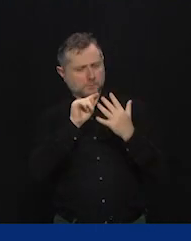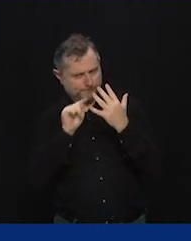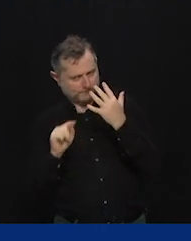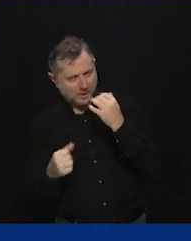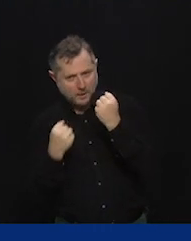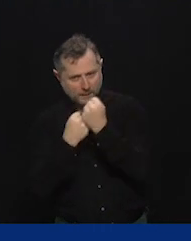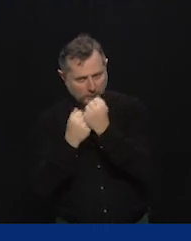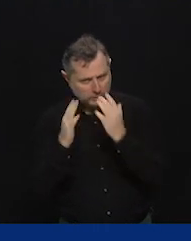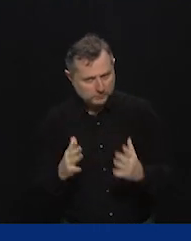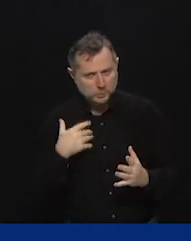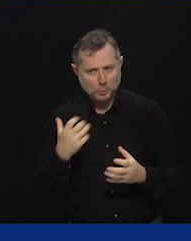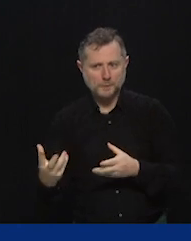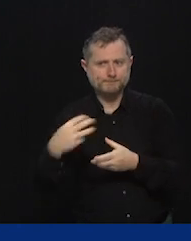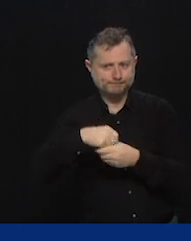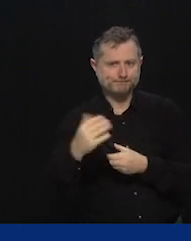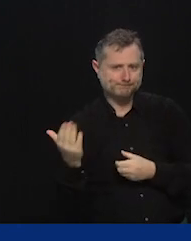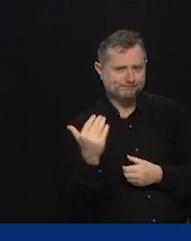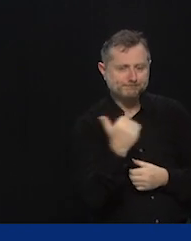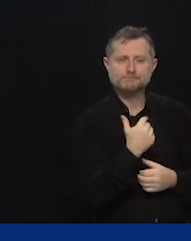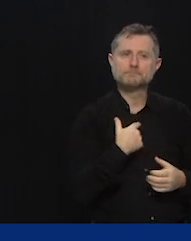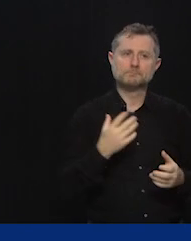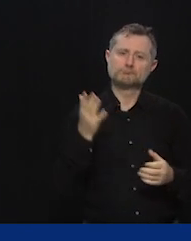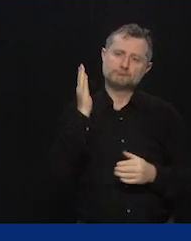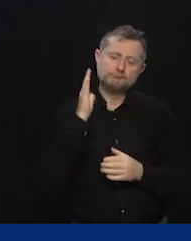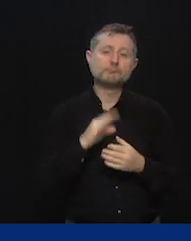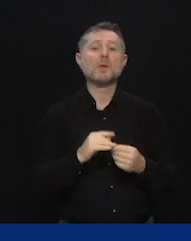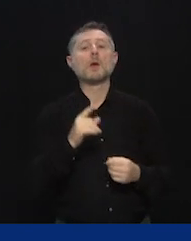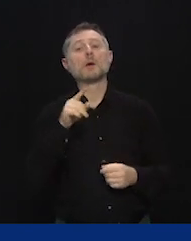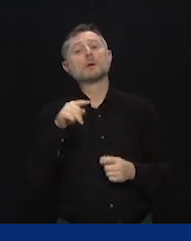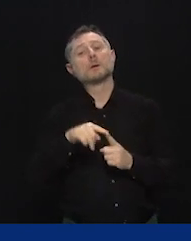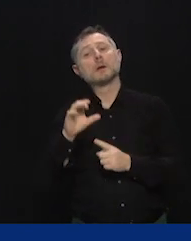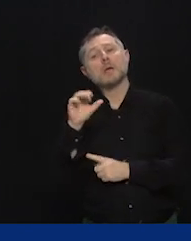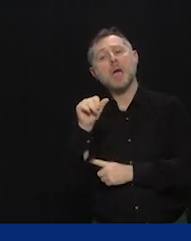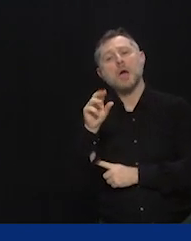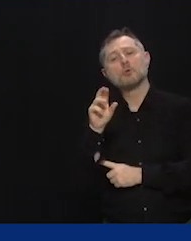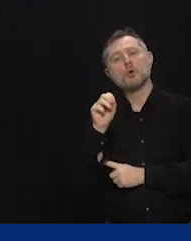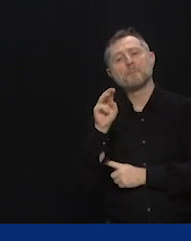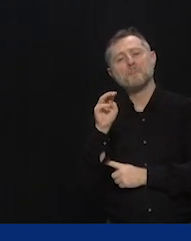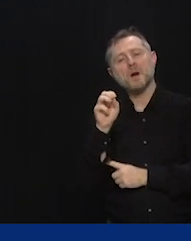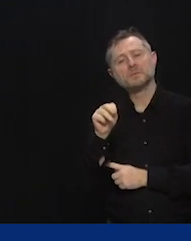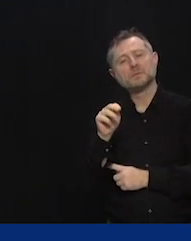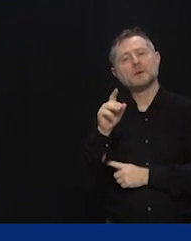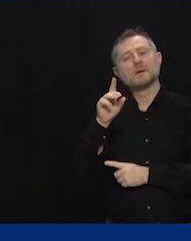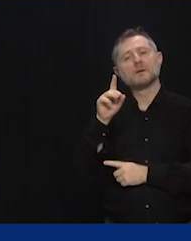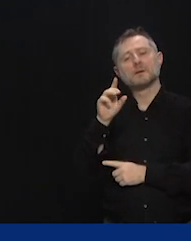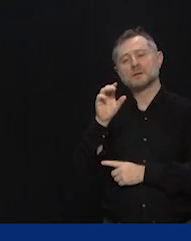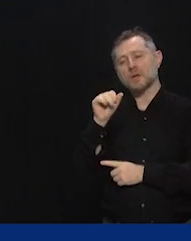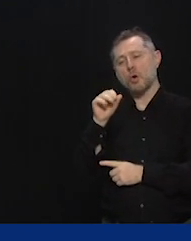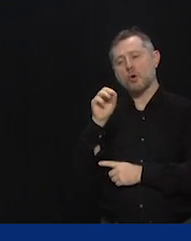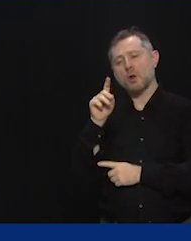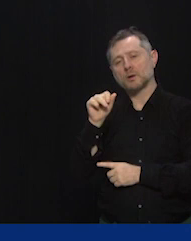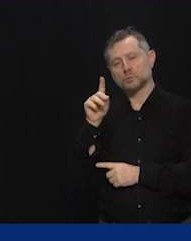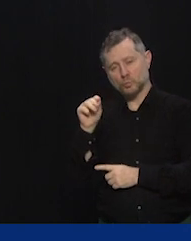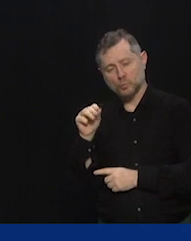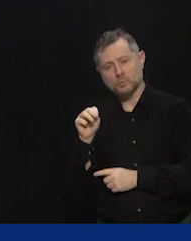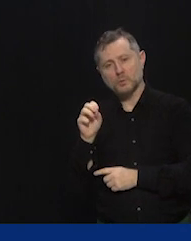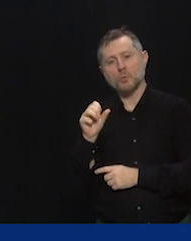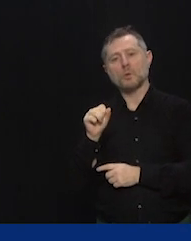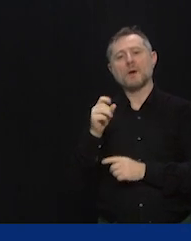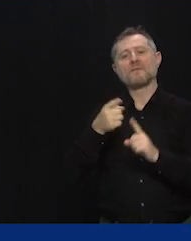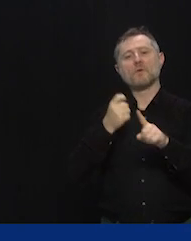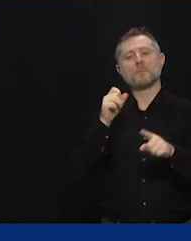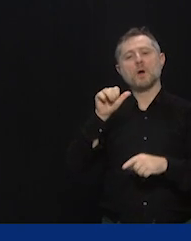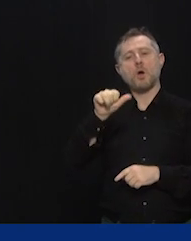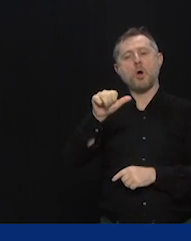this, and that would be Carmen Sepulveda, the Communications Director from AARP. AARP is staunchly behind this,